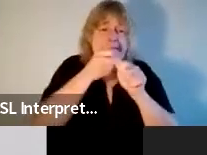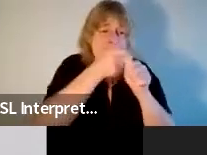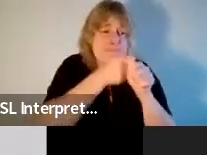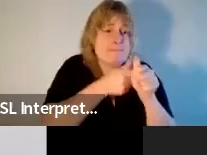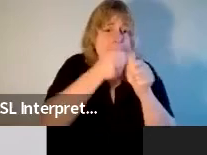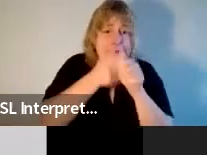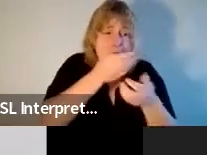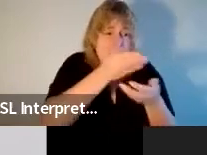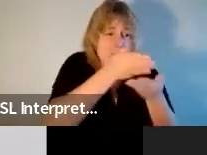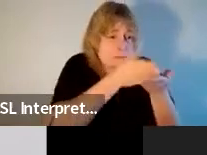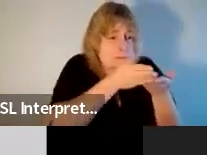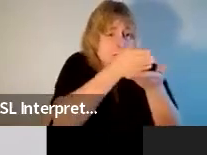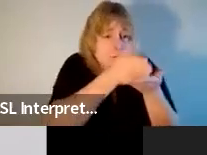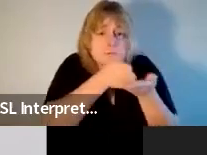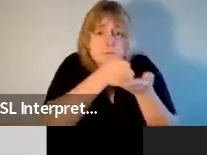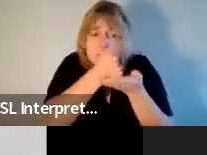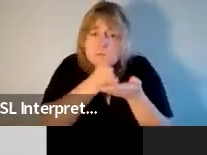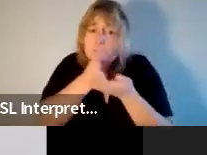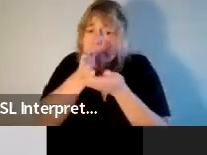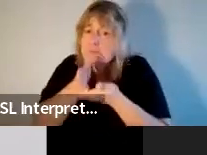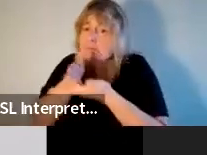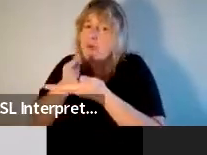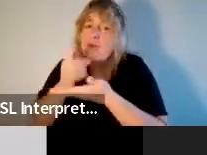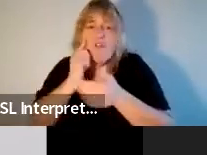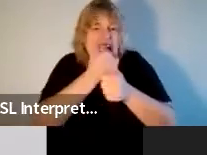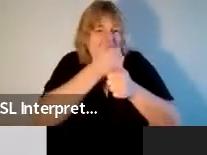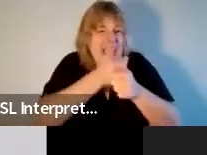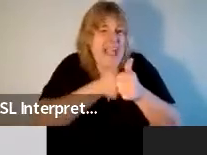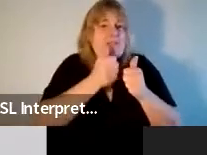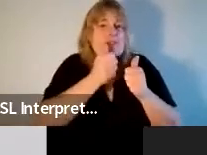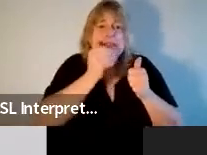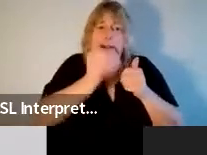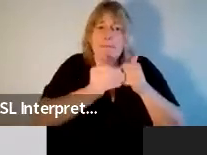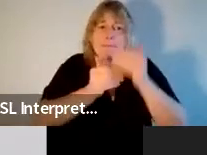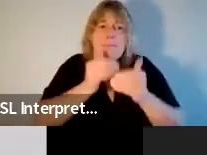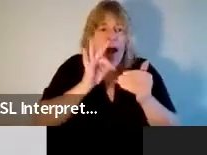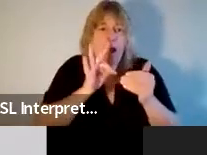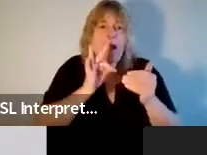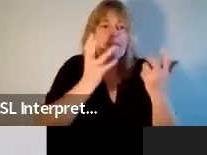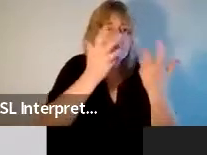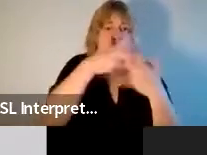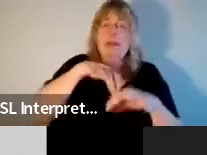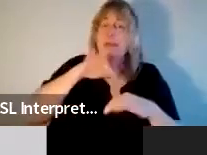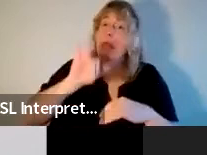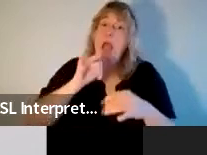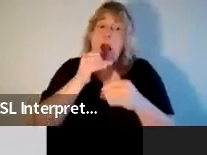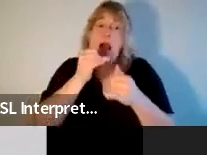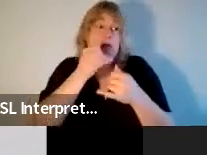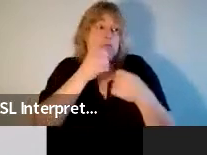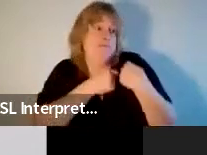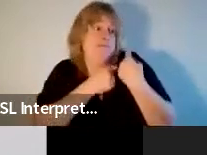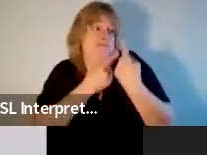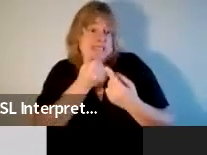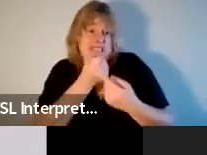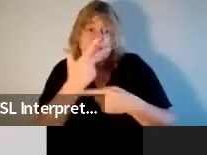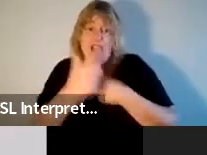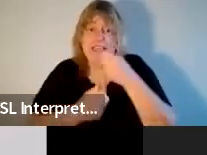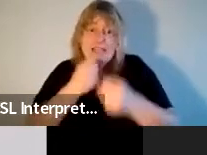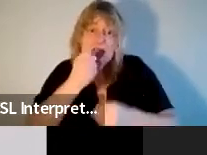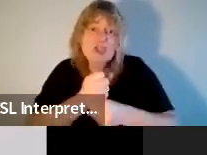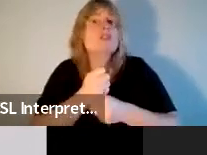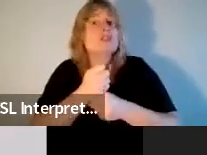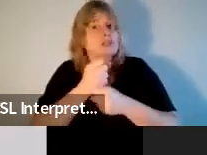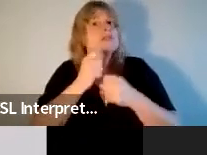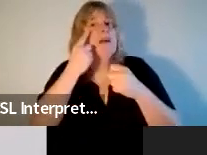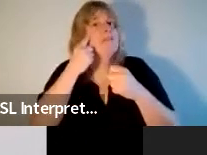very thoroughly at each stage of integration. And that's really what the last several years have been. You test one thing, you test another,